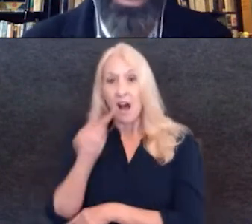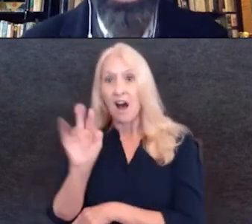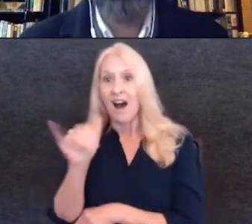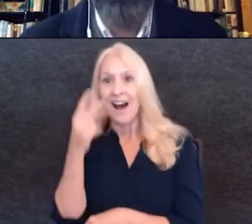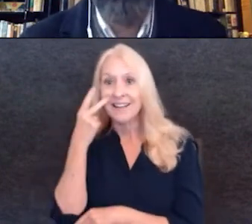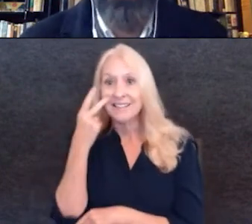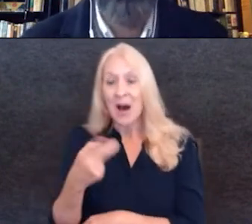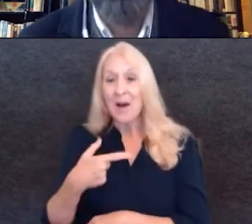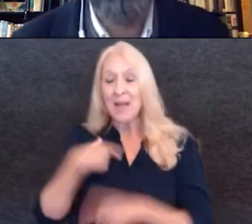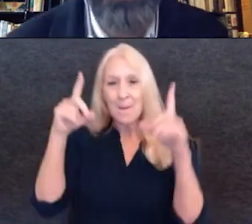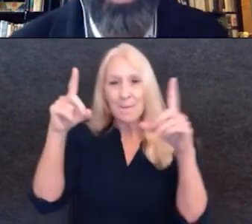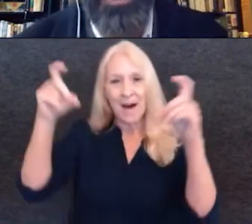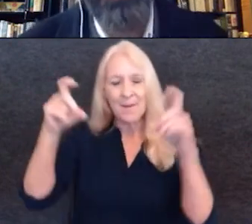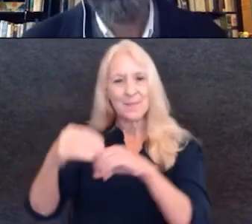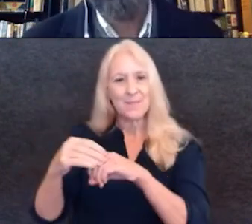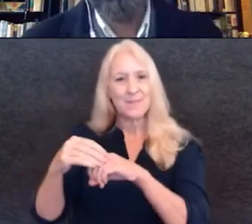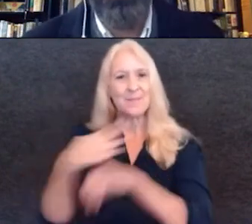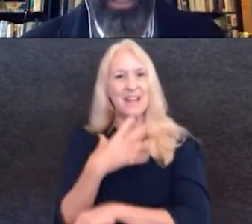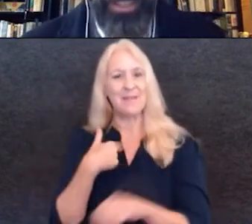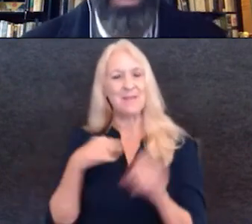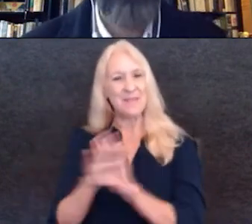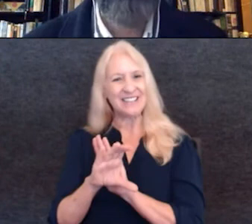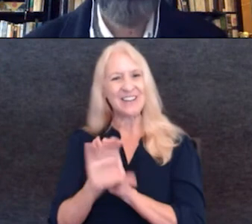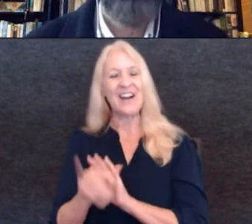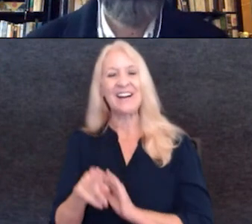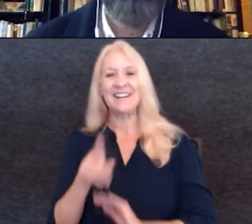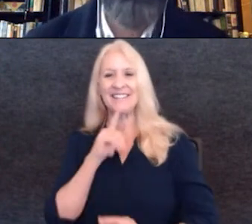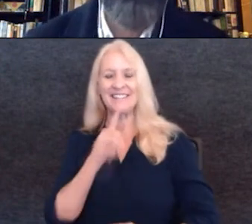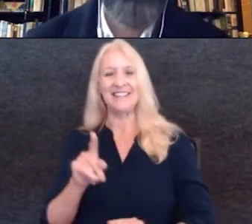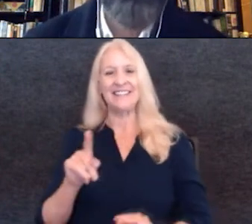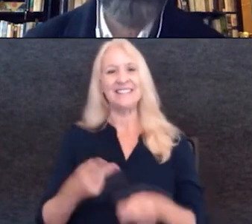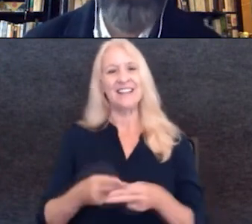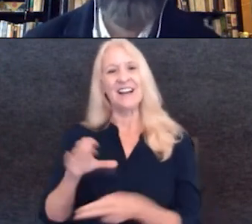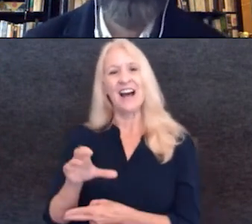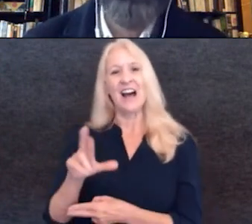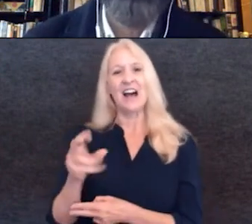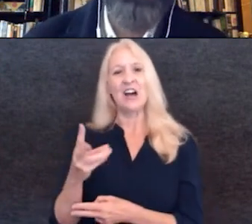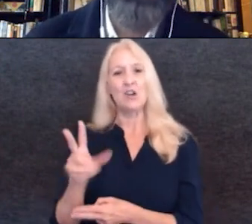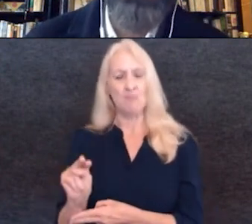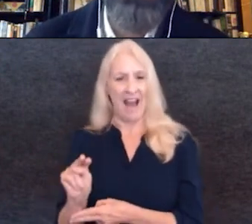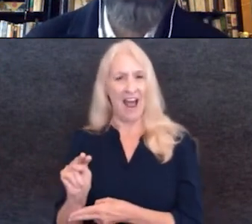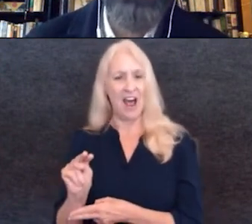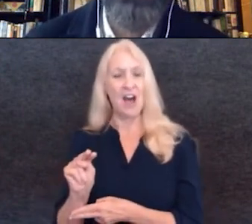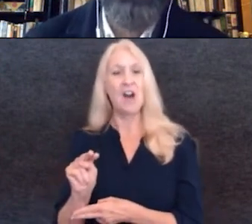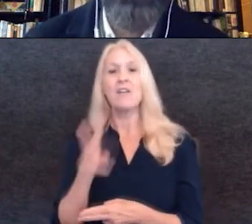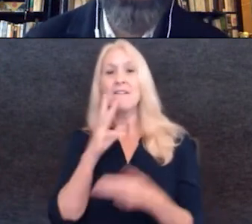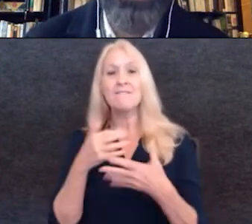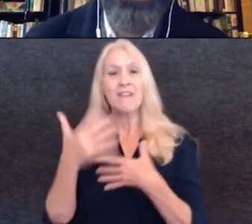saw me and he took a picture and he sent it to me. So it's the crown fountain at Millennium Park. Yeah.